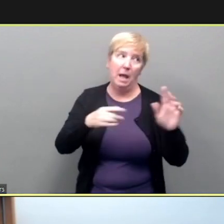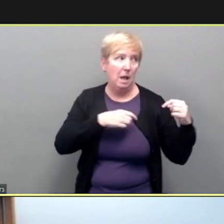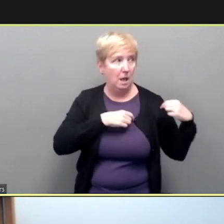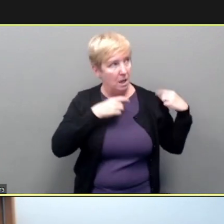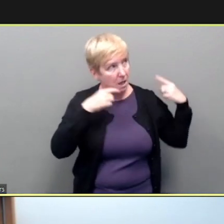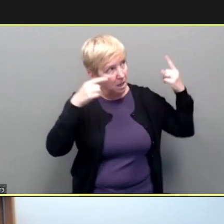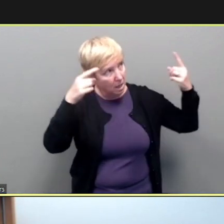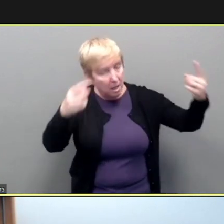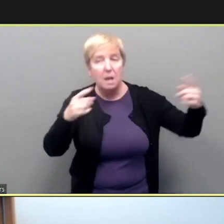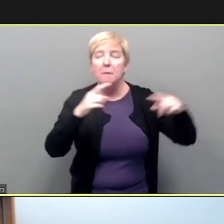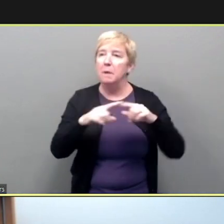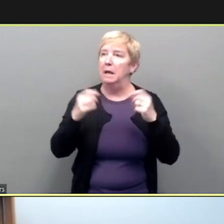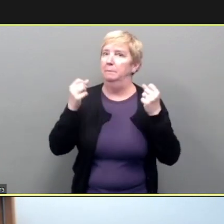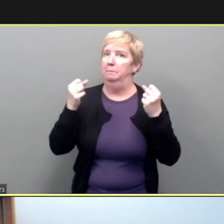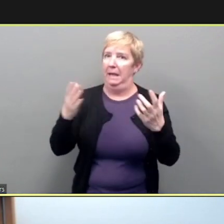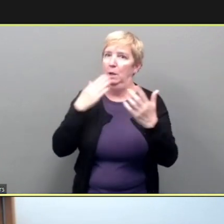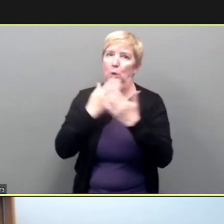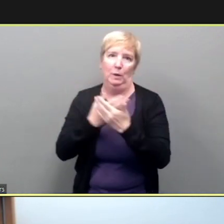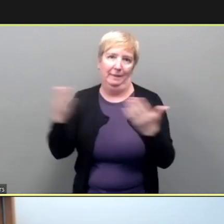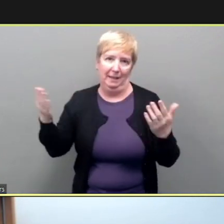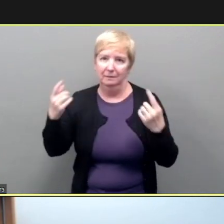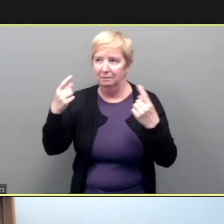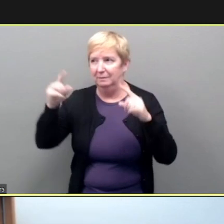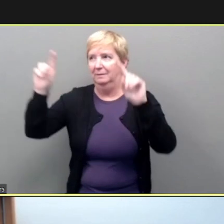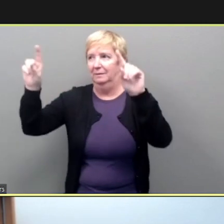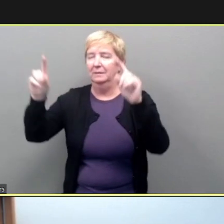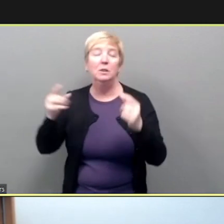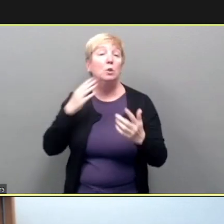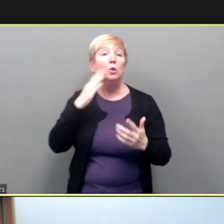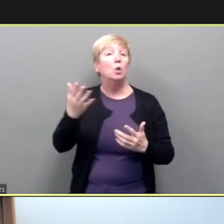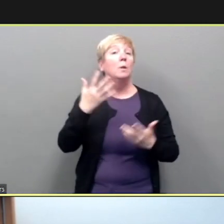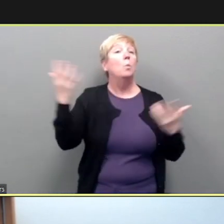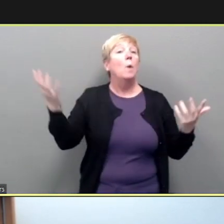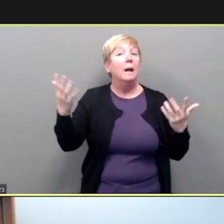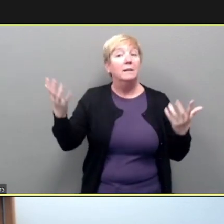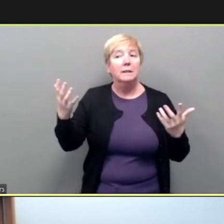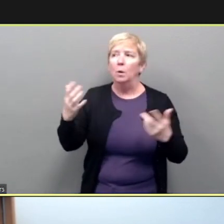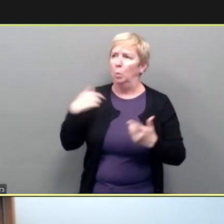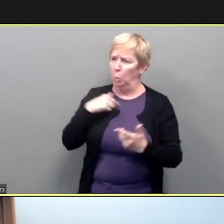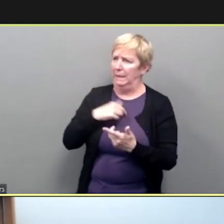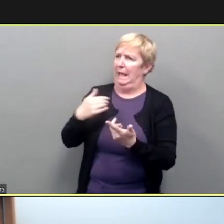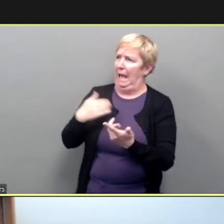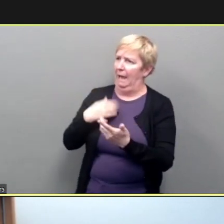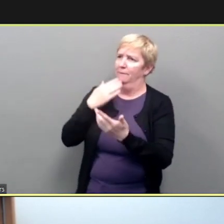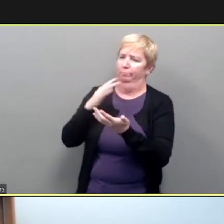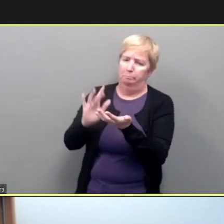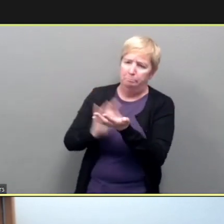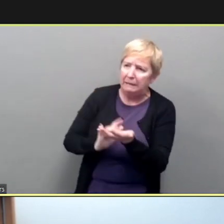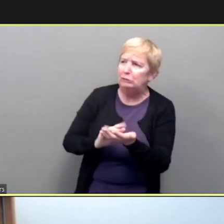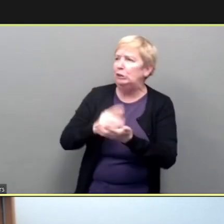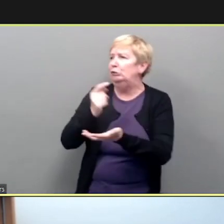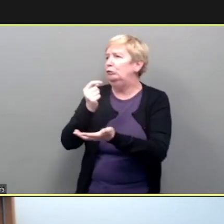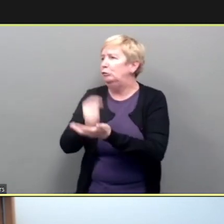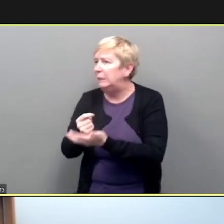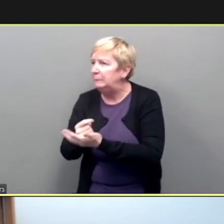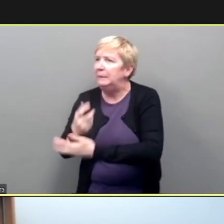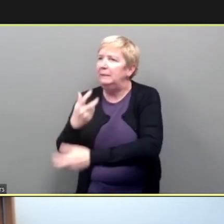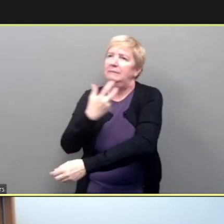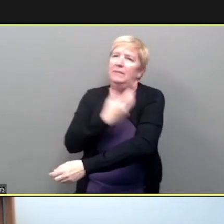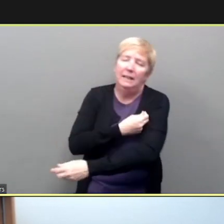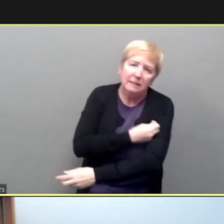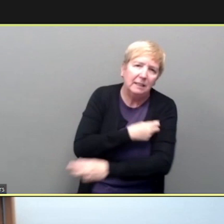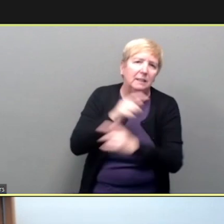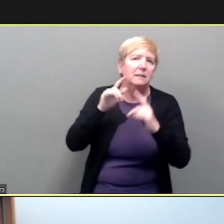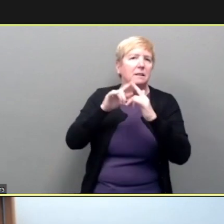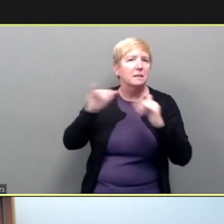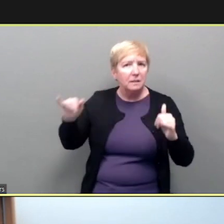we have highly effective medical countermeasures now, and what I mean by that is vaccines.